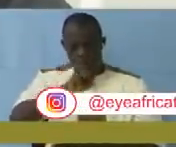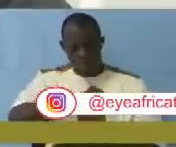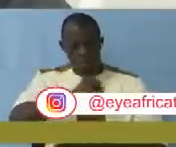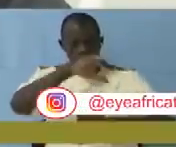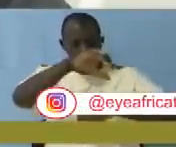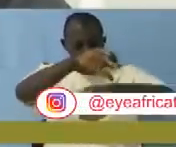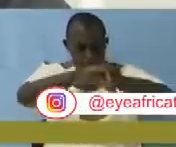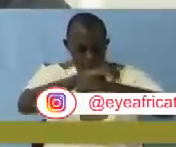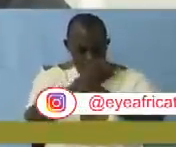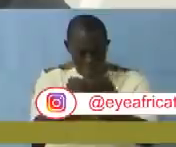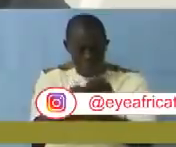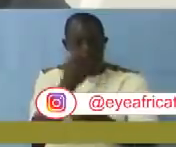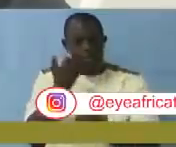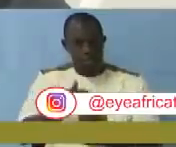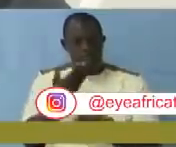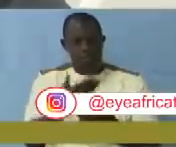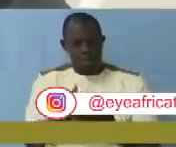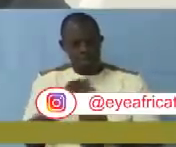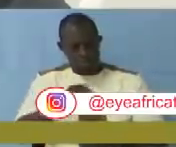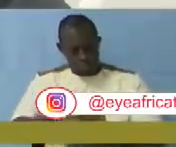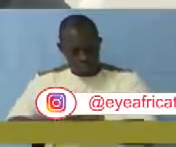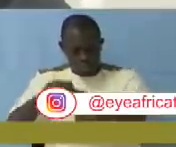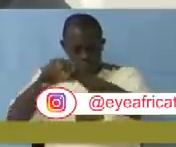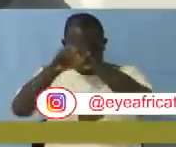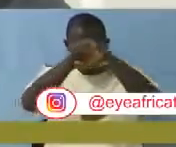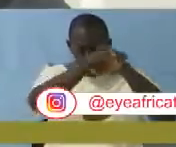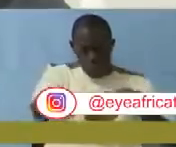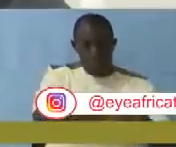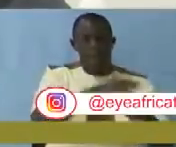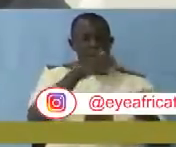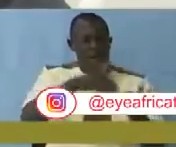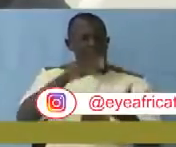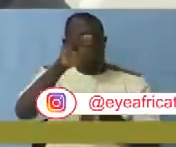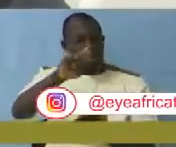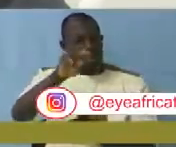they would bring them to the NIA headquarters, wouldn't they?